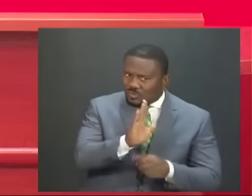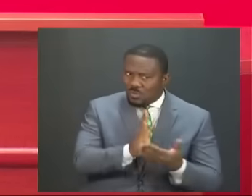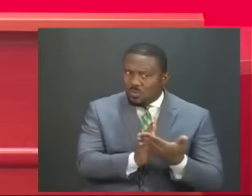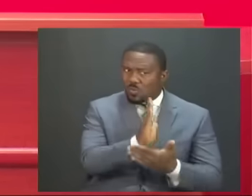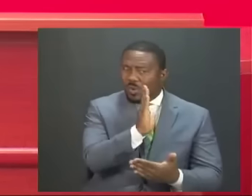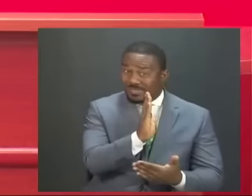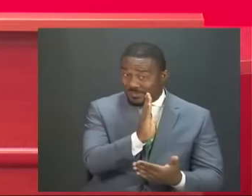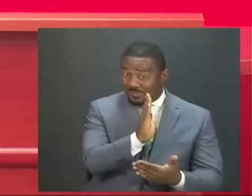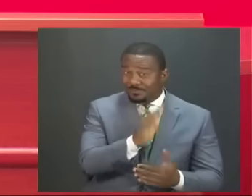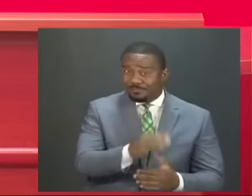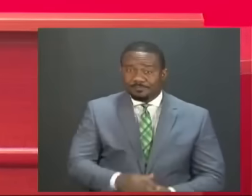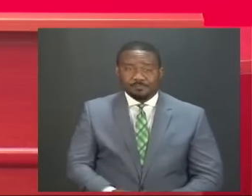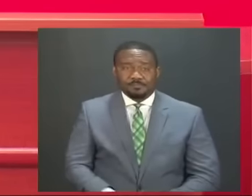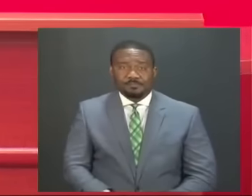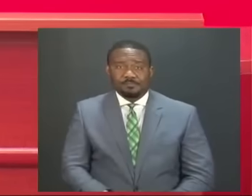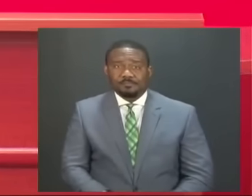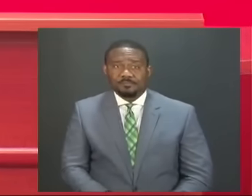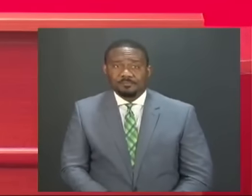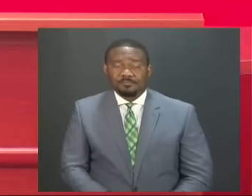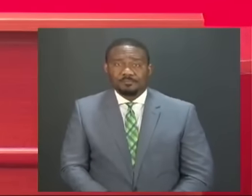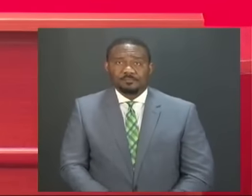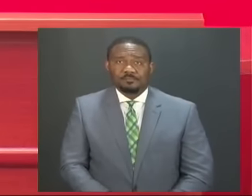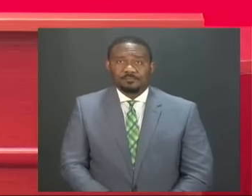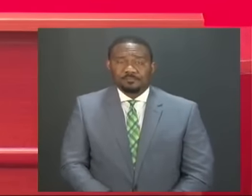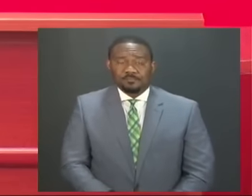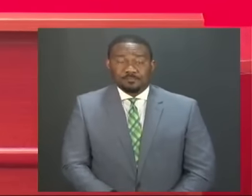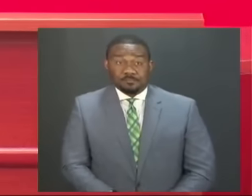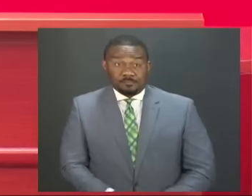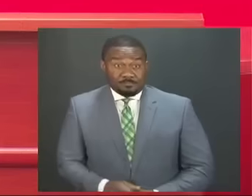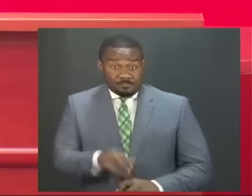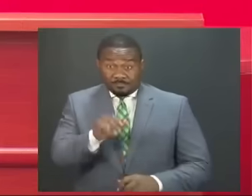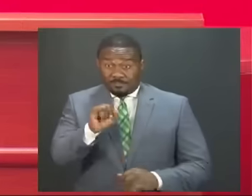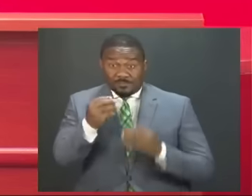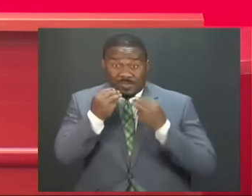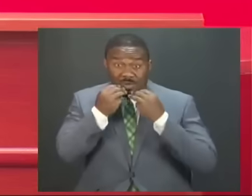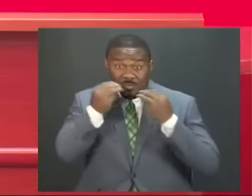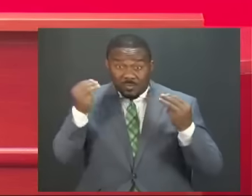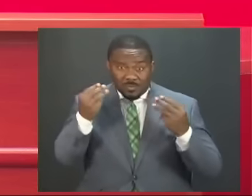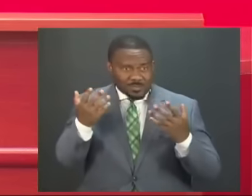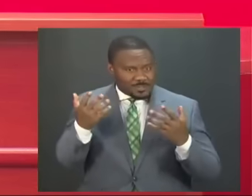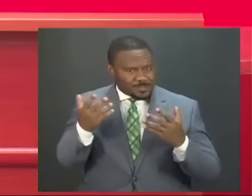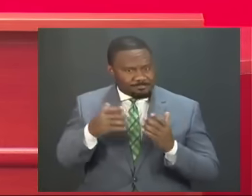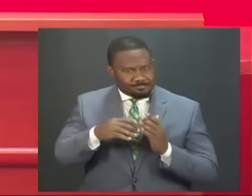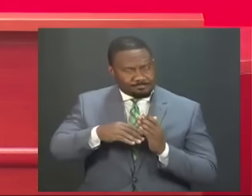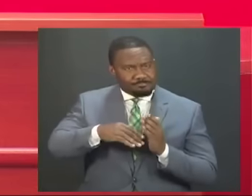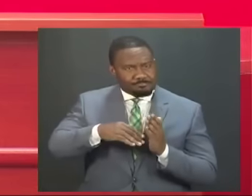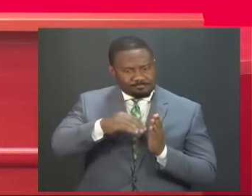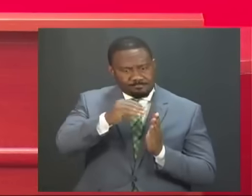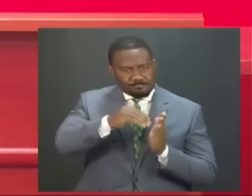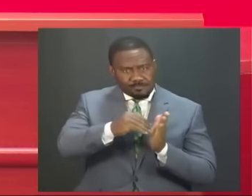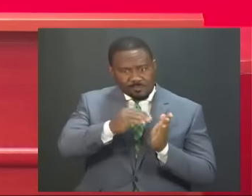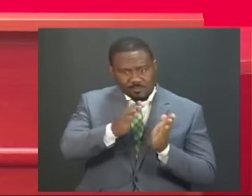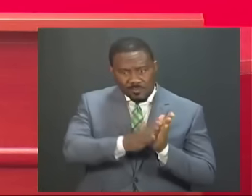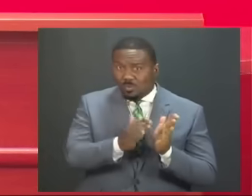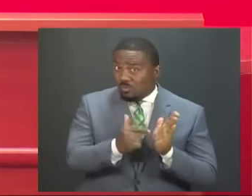Honourable members, when motions are filed, the motion is supposed to be